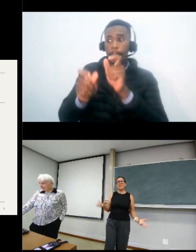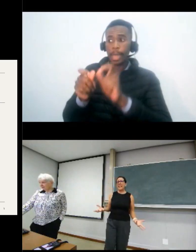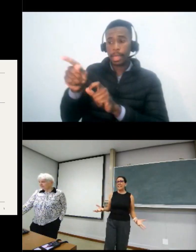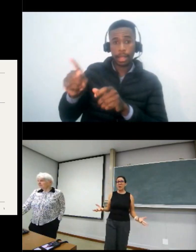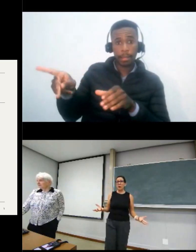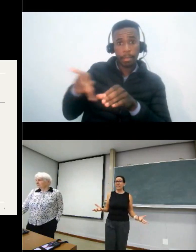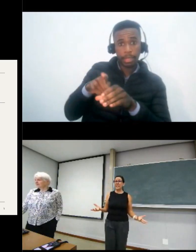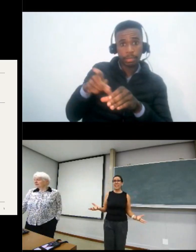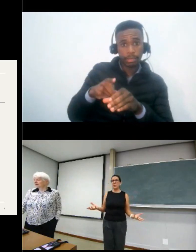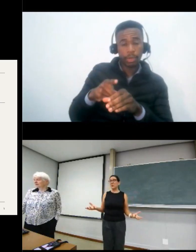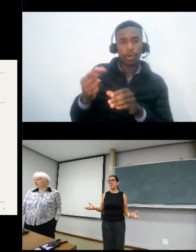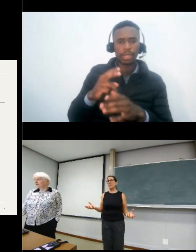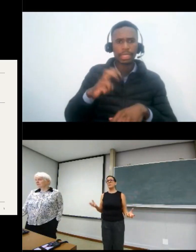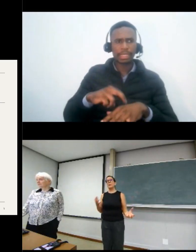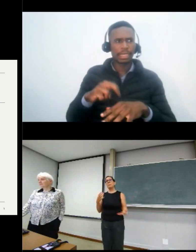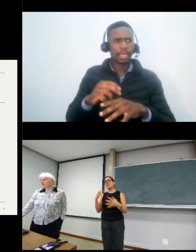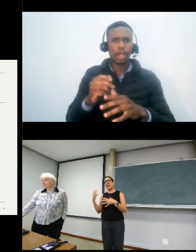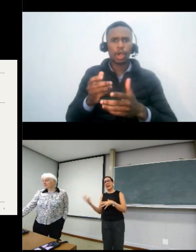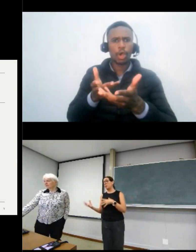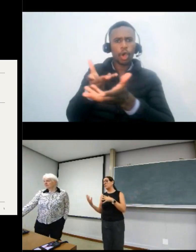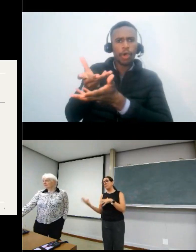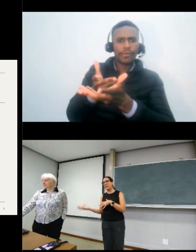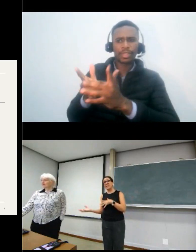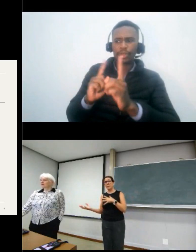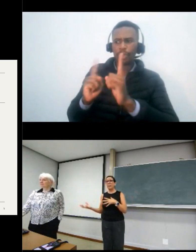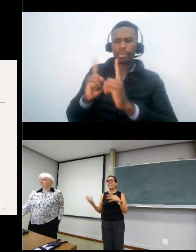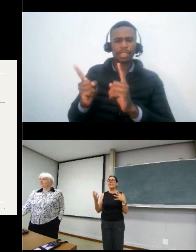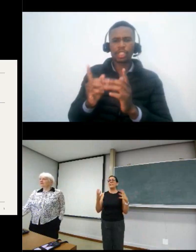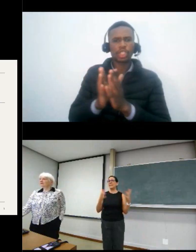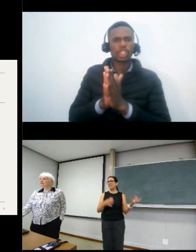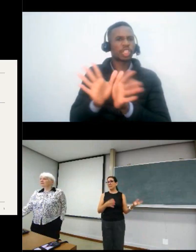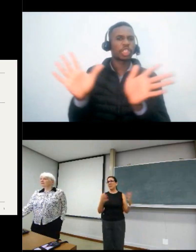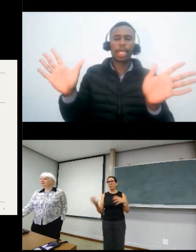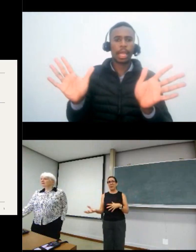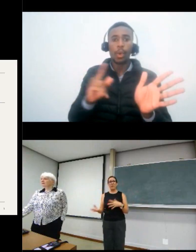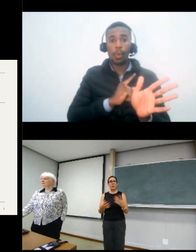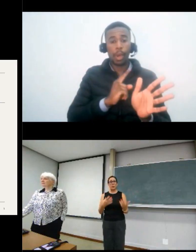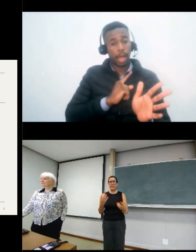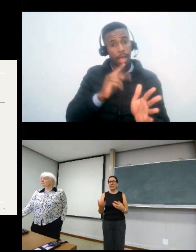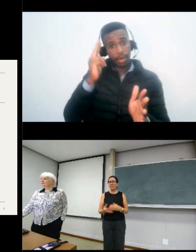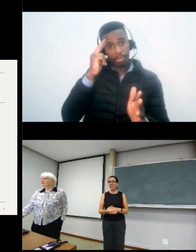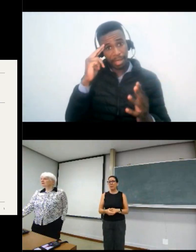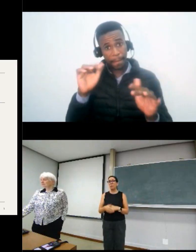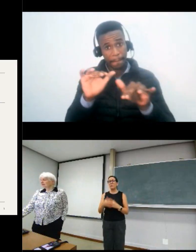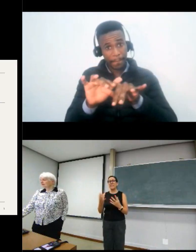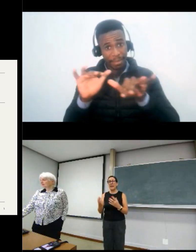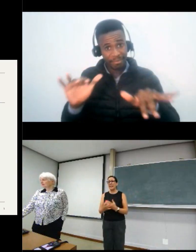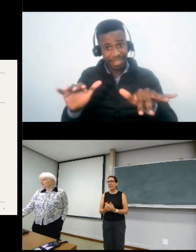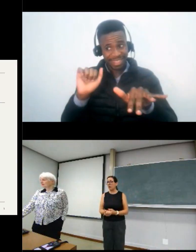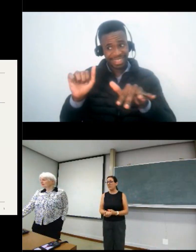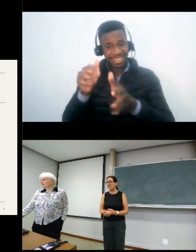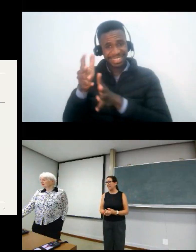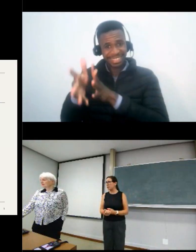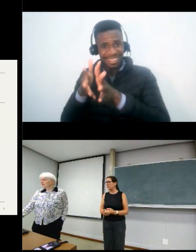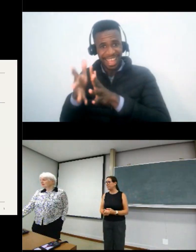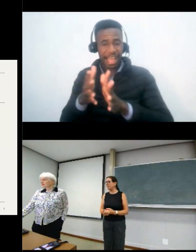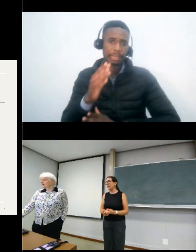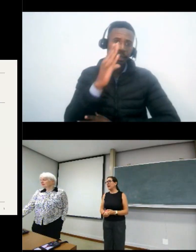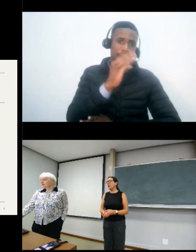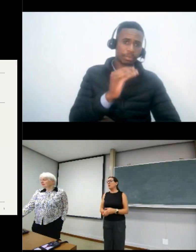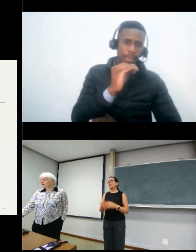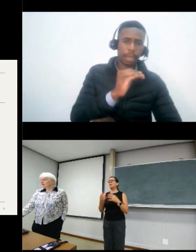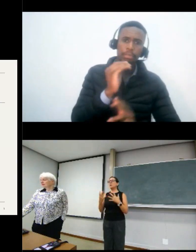We need spontaneous conversations, because people sign or speak differently when they're talking or signing in